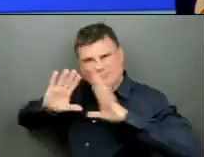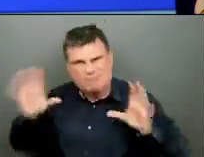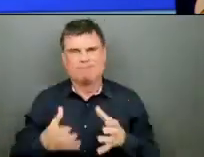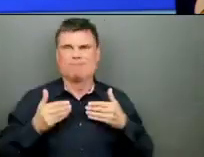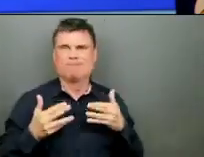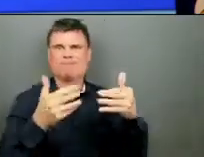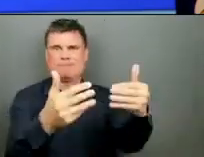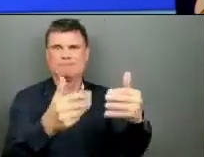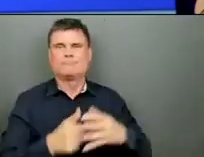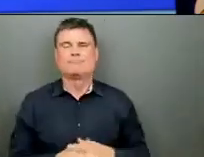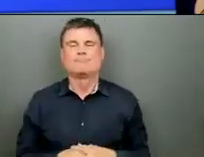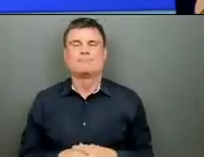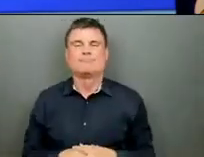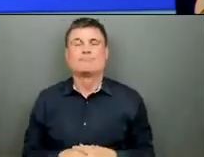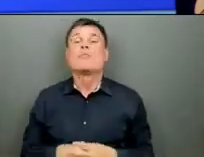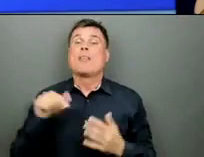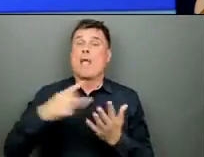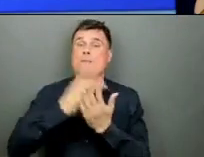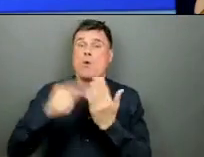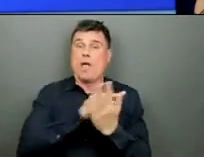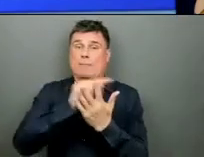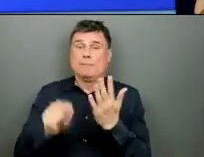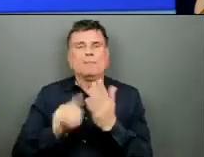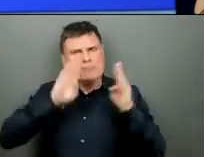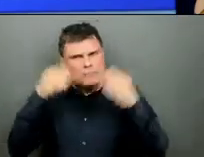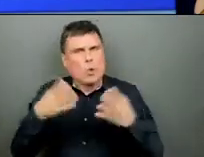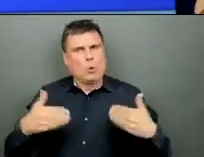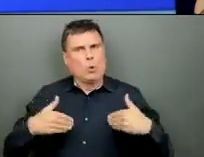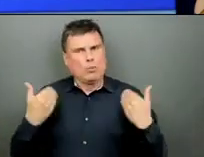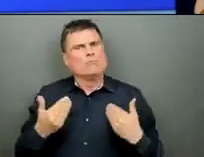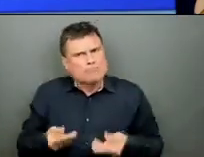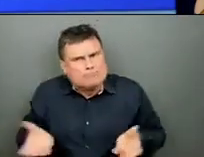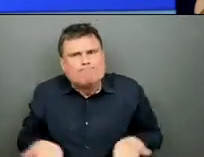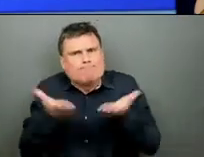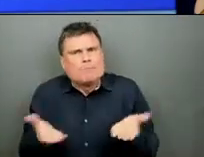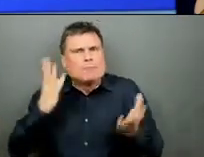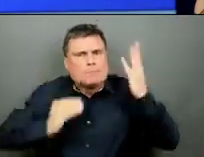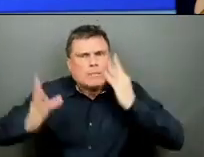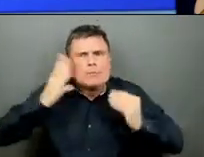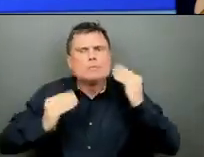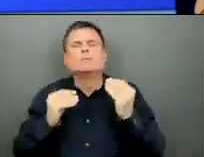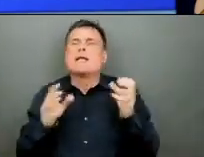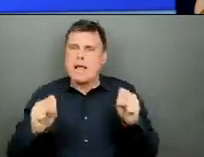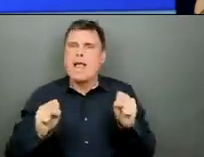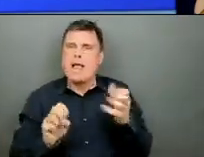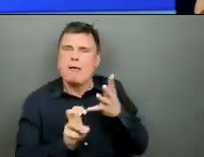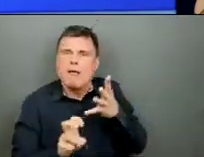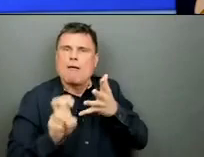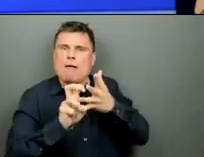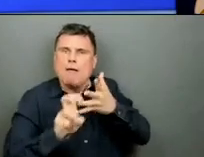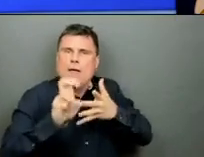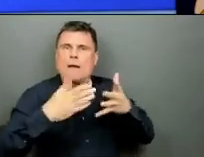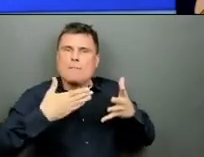young people to get the experience that they need to move on to other more promising jobs in the marketplace. I remember